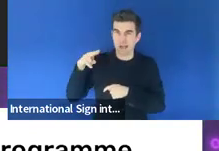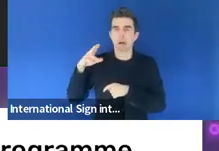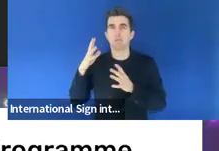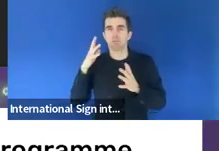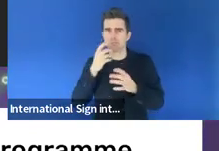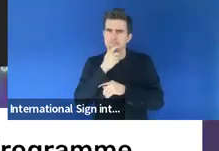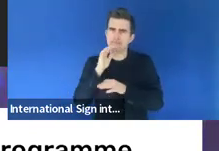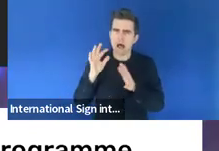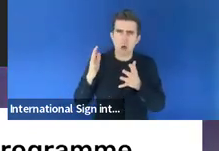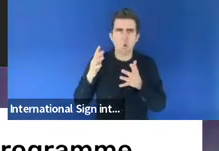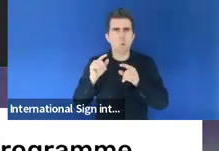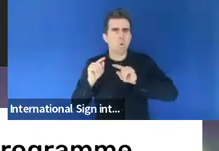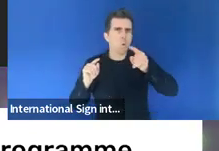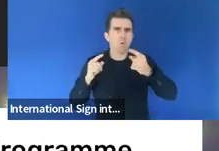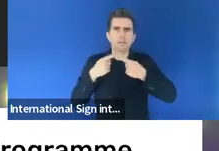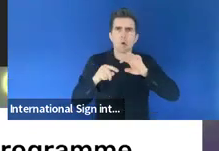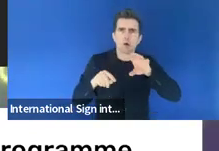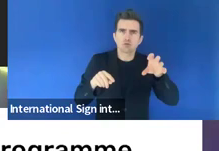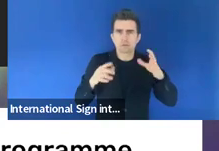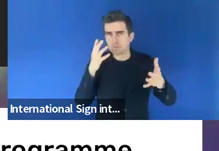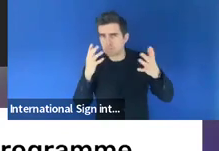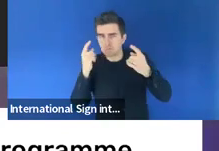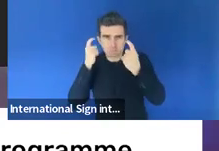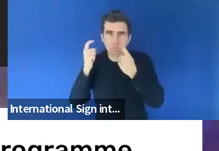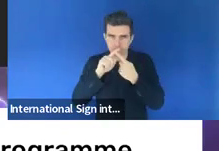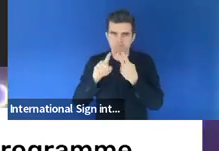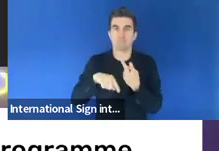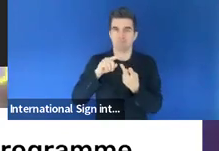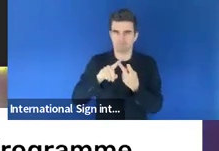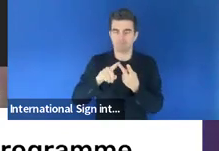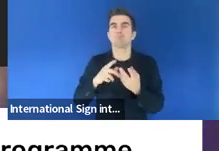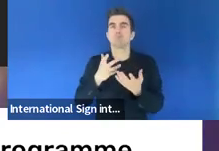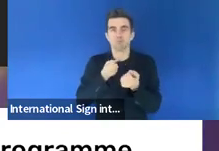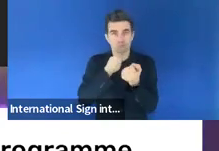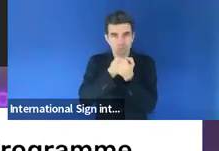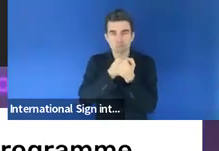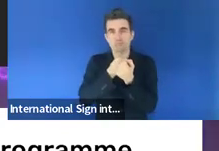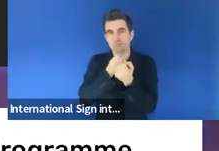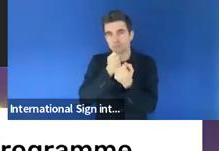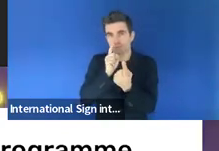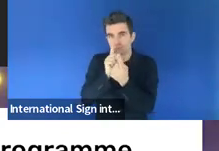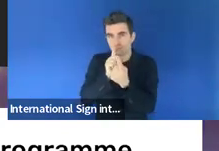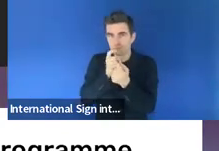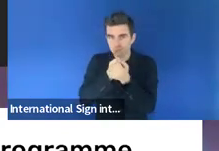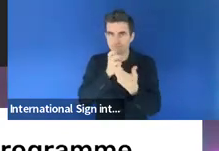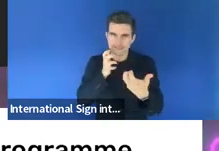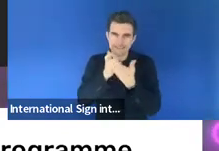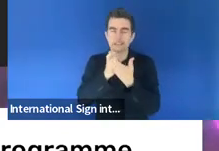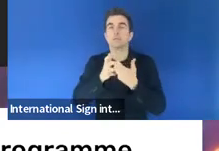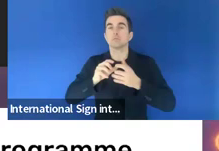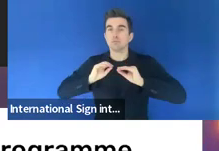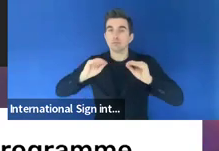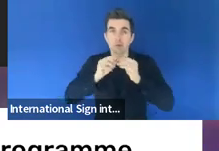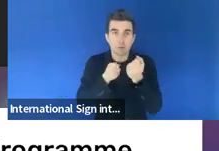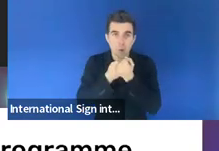customization aspect. So this is like a one size fits one approach. Number three, personal advisors. You're going to get someone